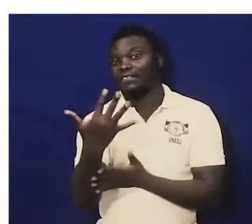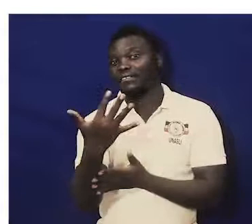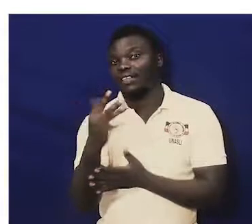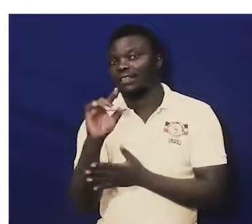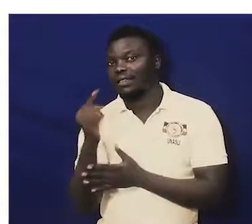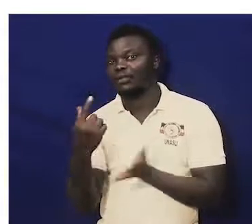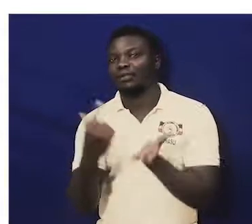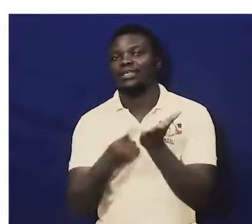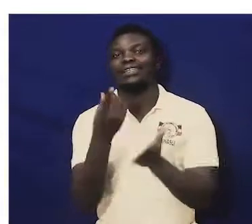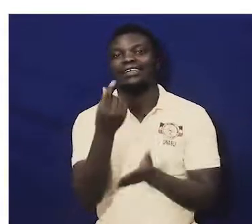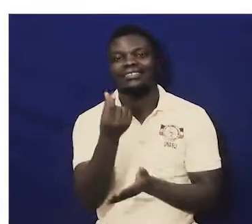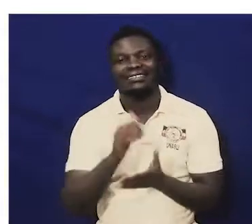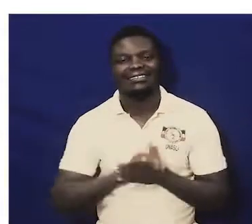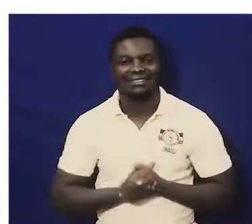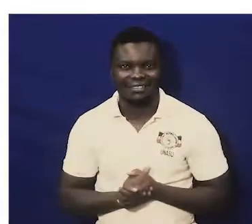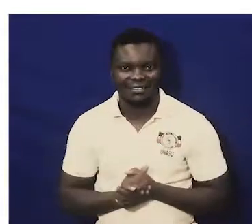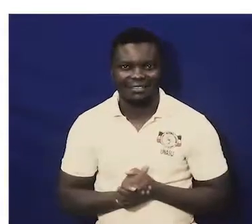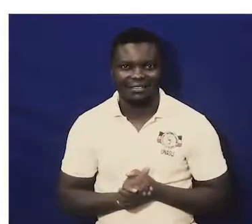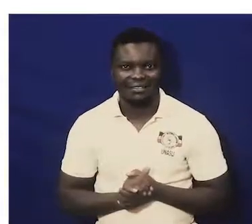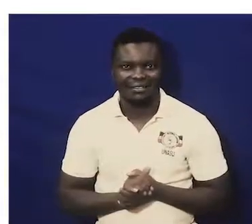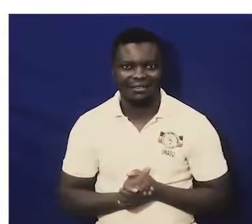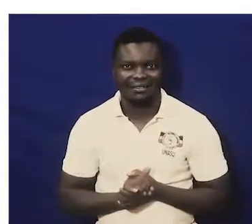Uganda shillings.